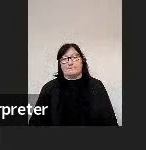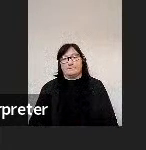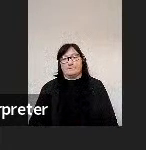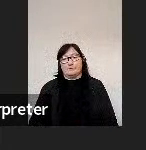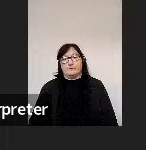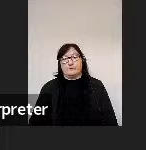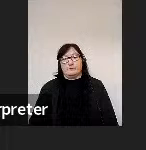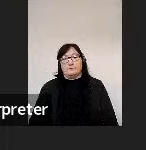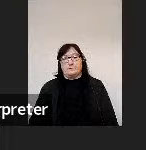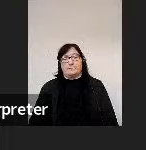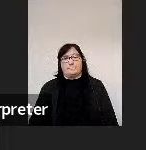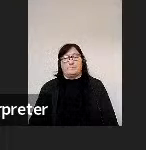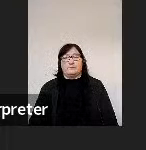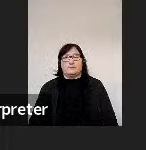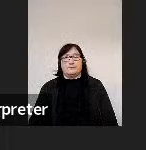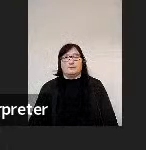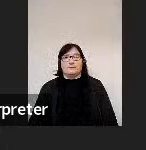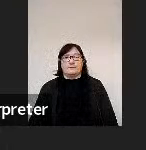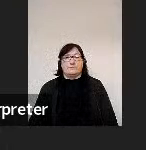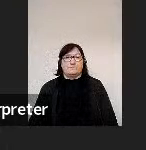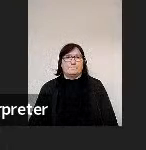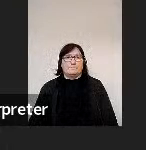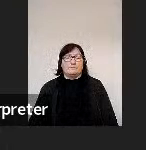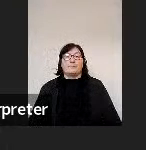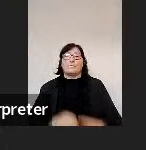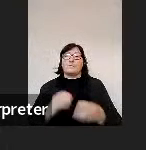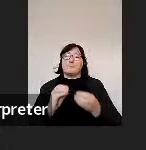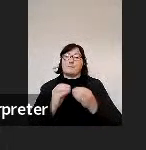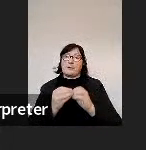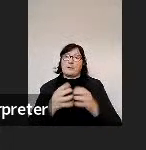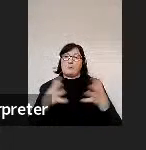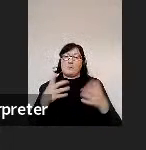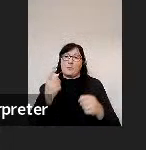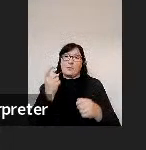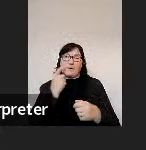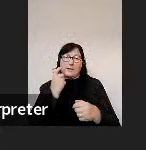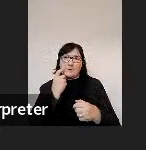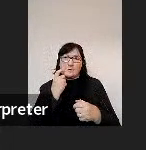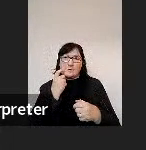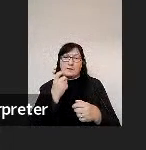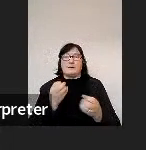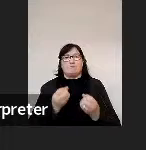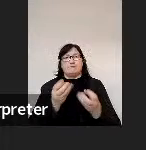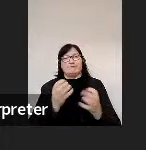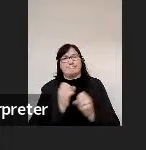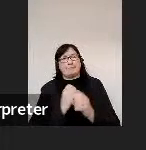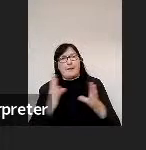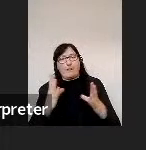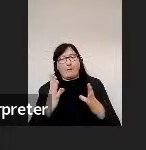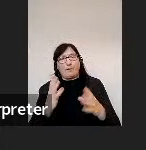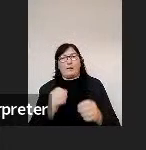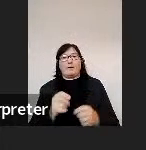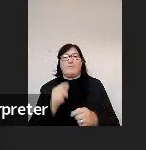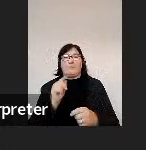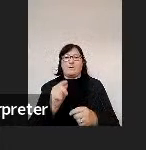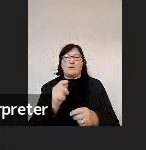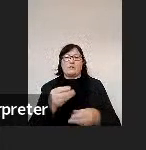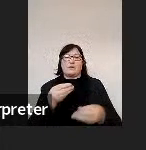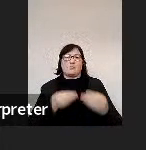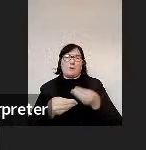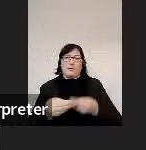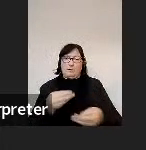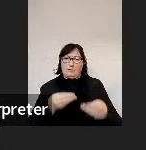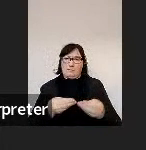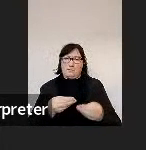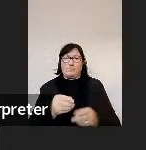Also, as part of making it easier and provide clarity to you as our traders, we also